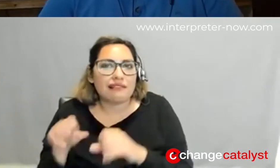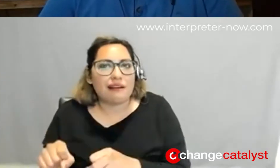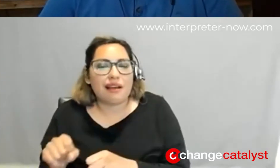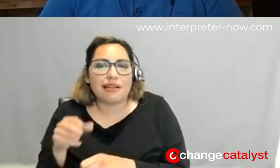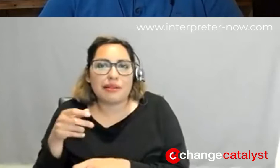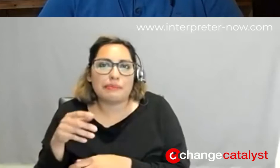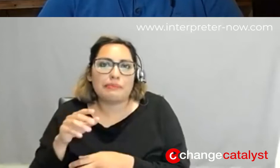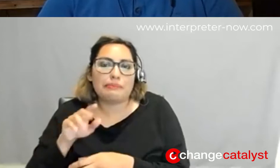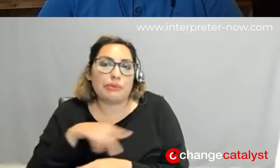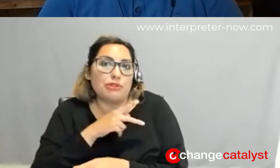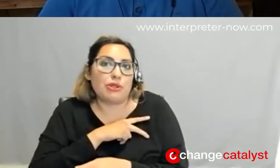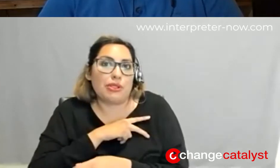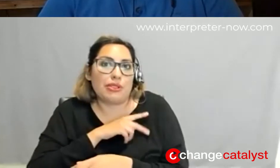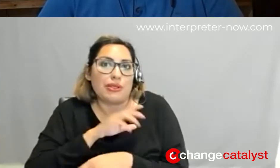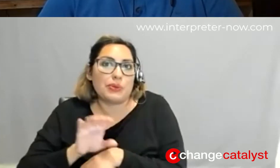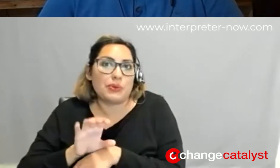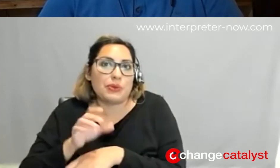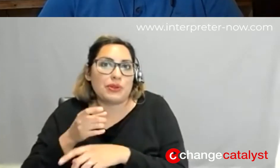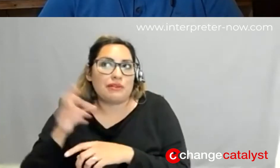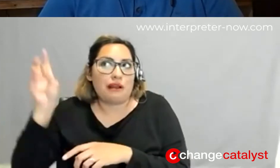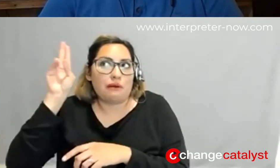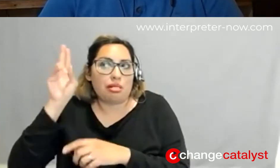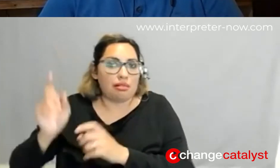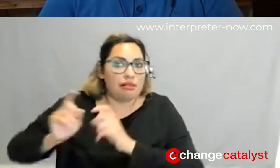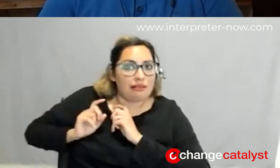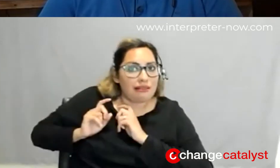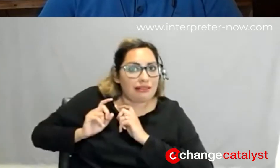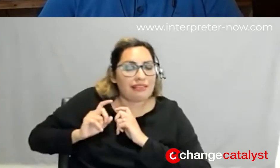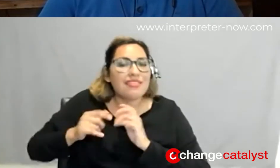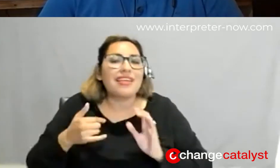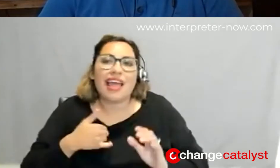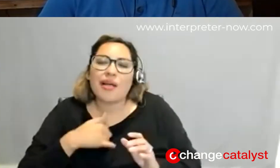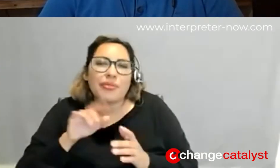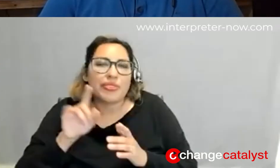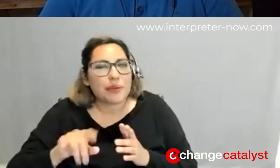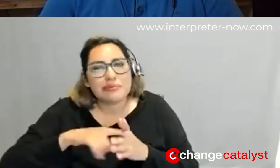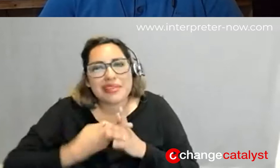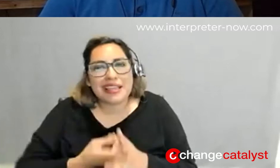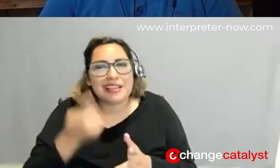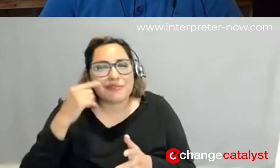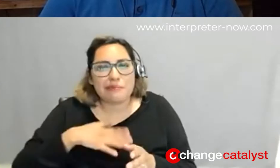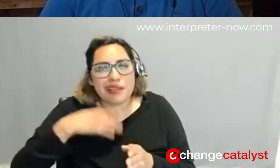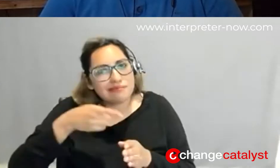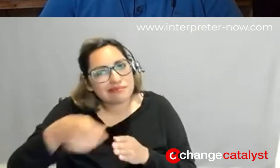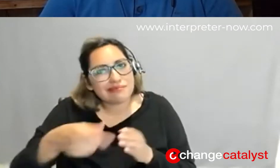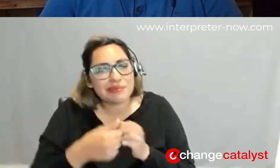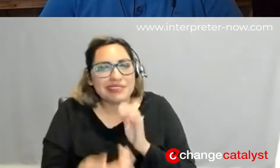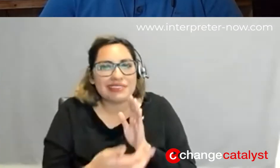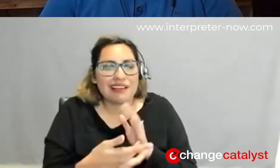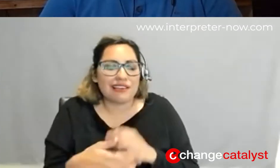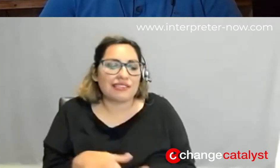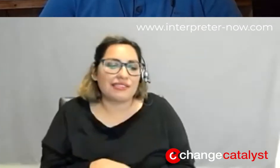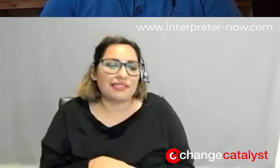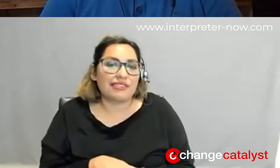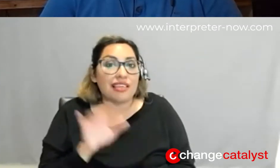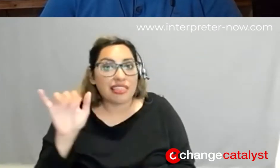my uncle. And that was the beginning of my career in tech. Really, it was just growing up at the time when